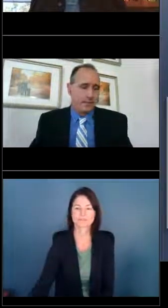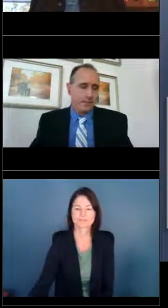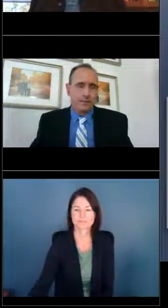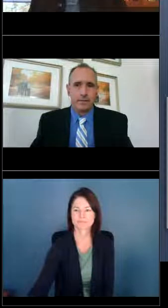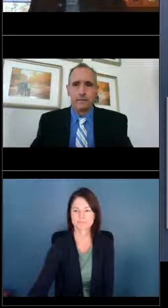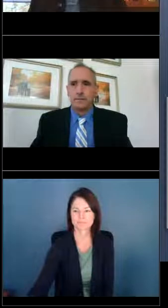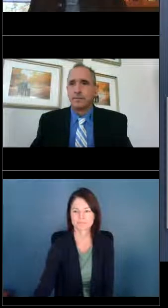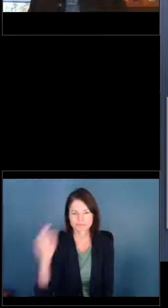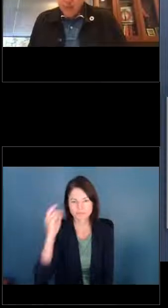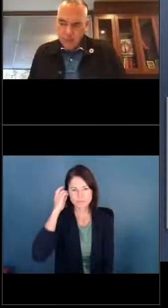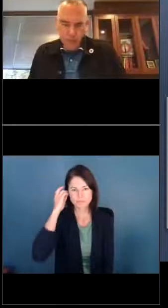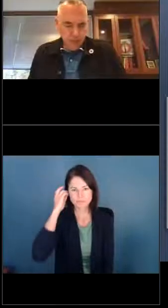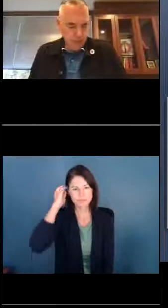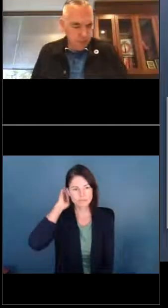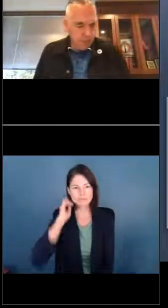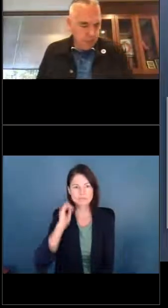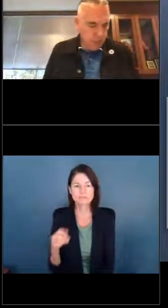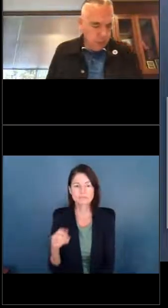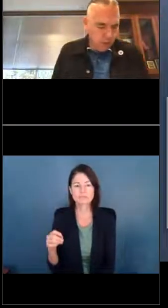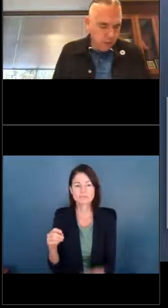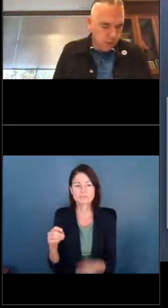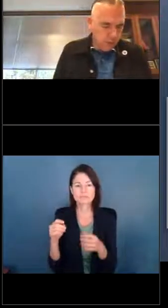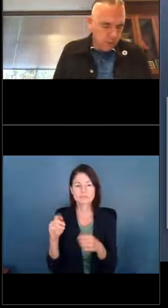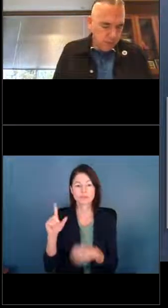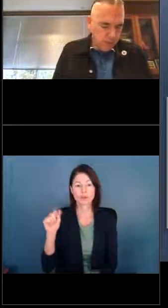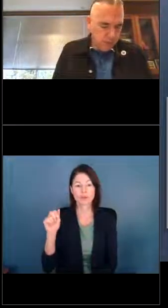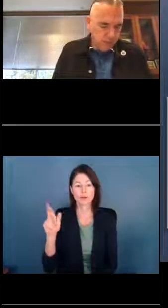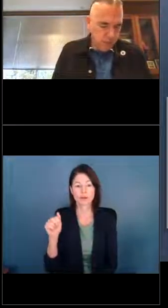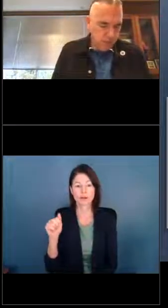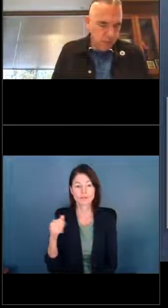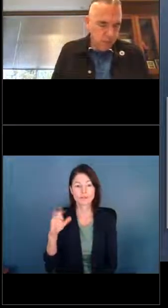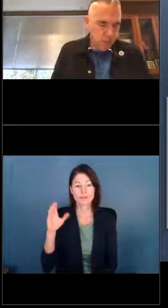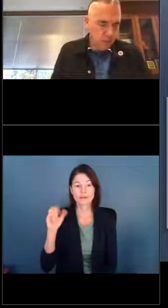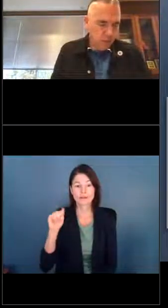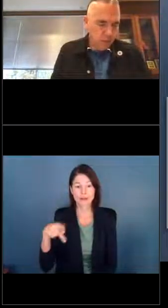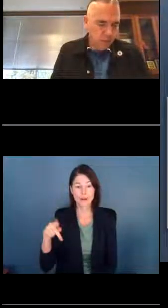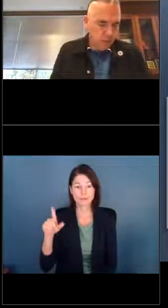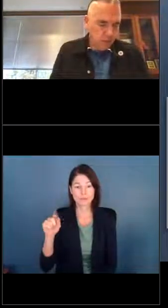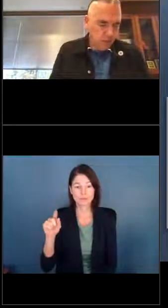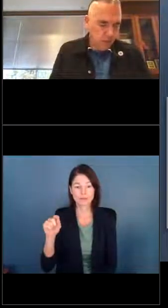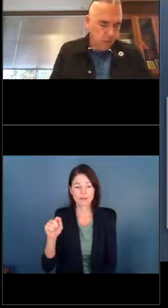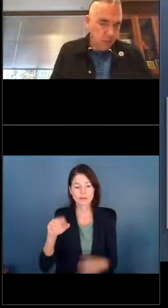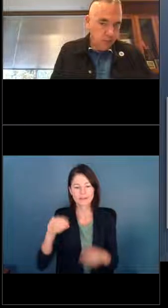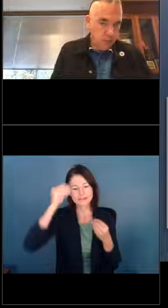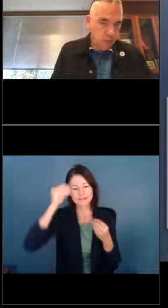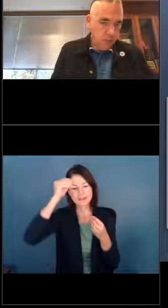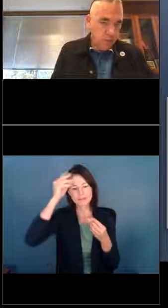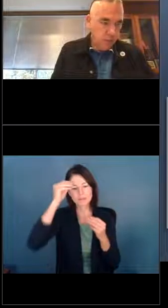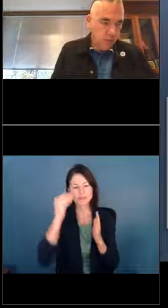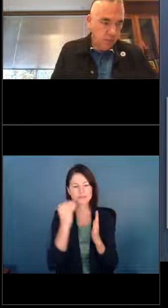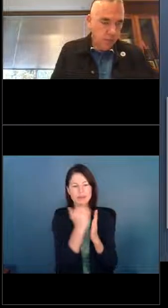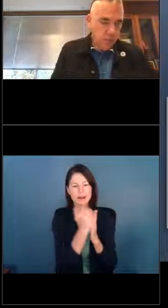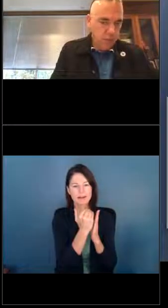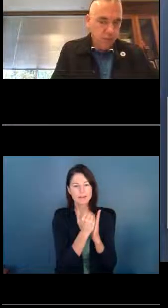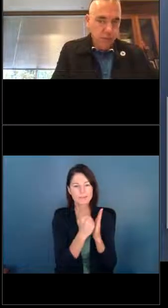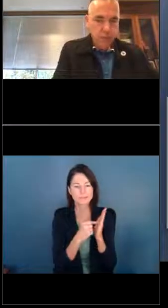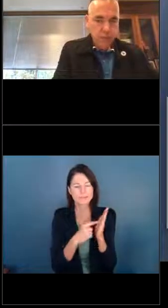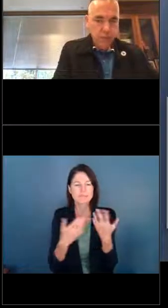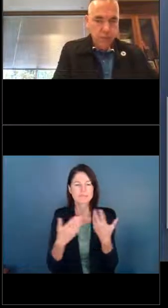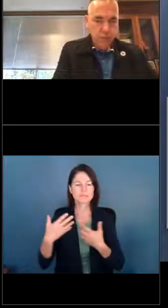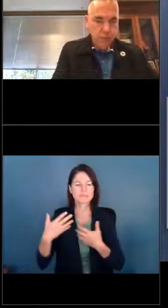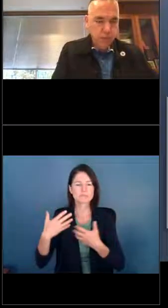Tab 20, Laura. Good morning, Commissioners. Tab 20 is an informational item which will feature some brief presentations from the